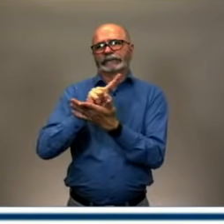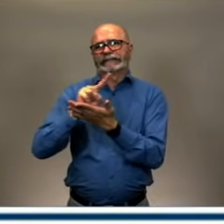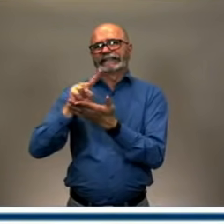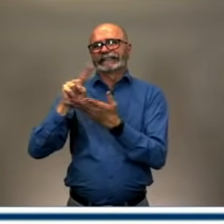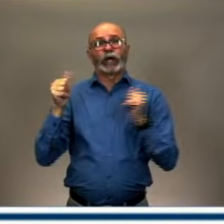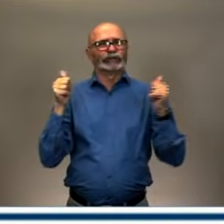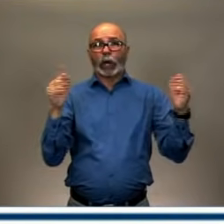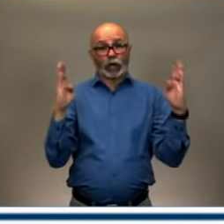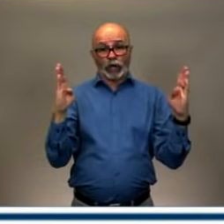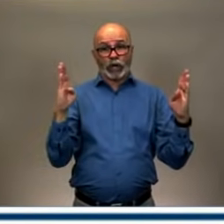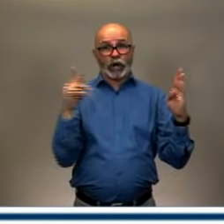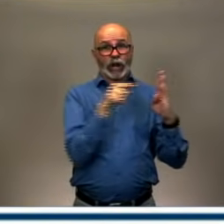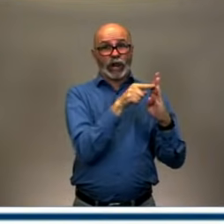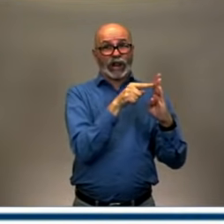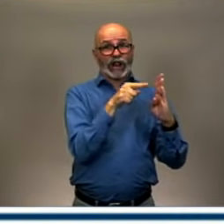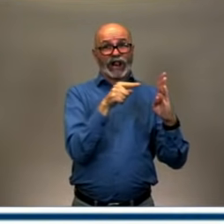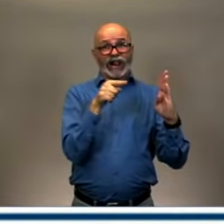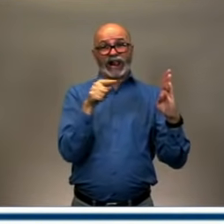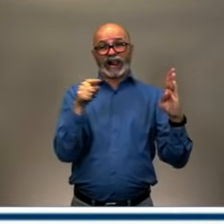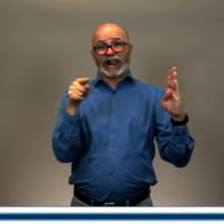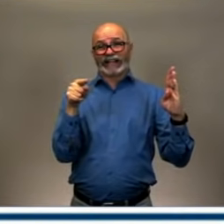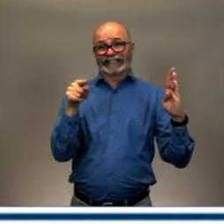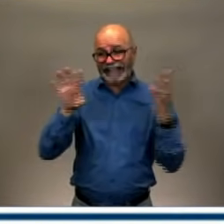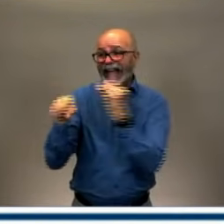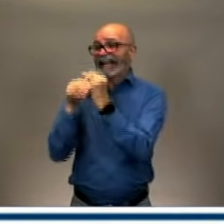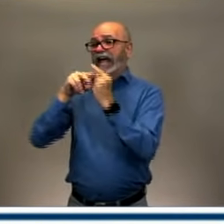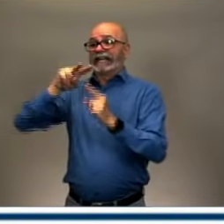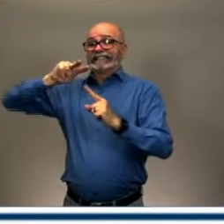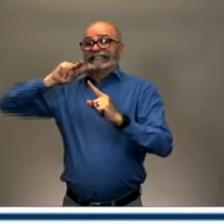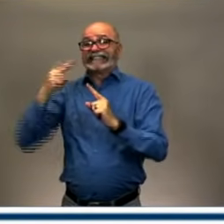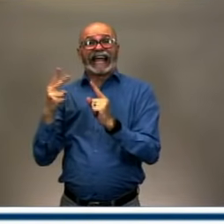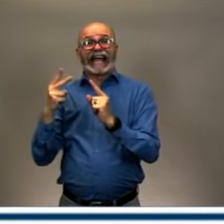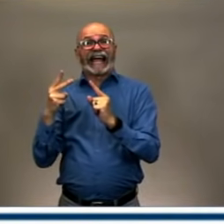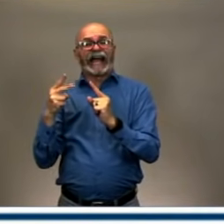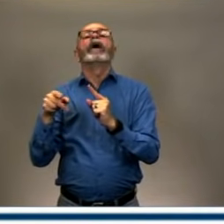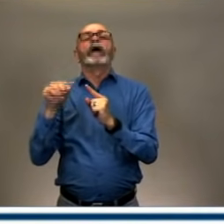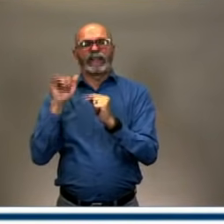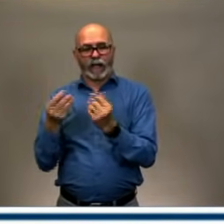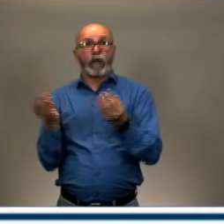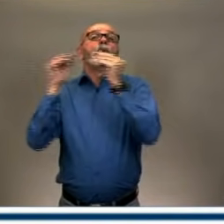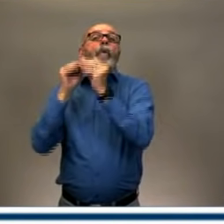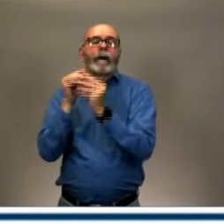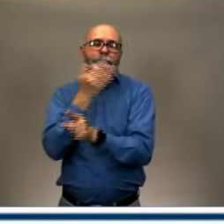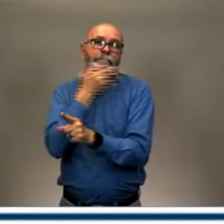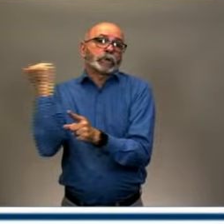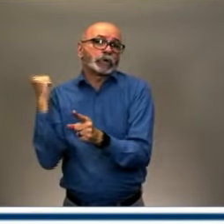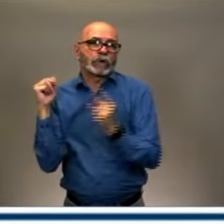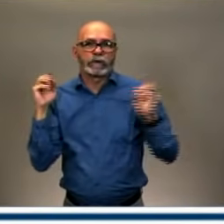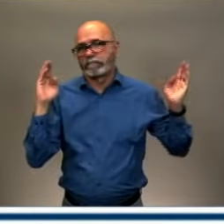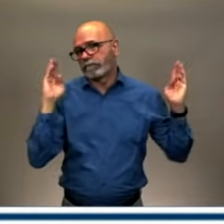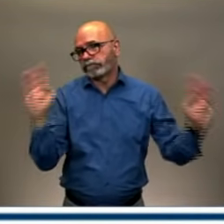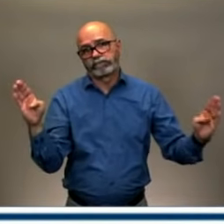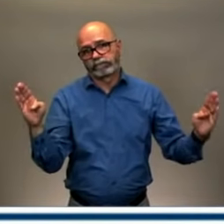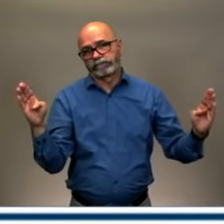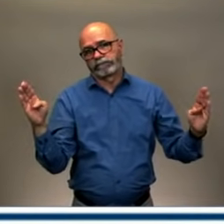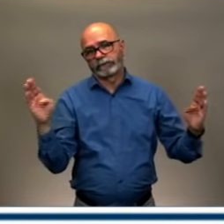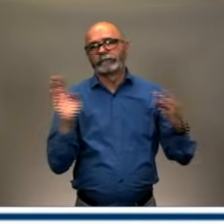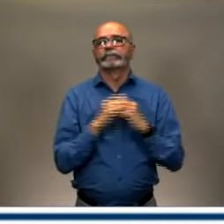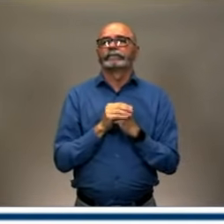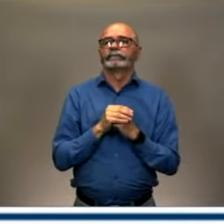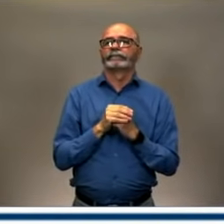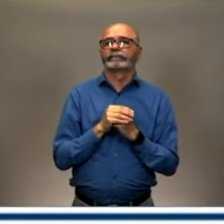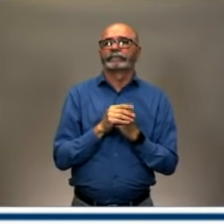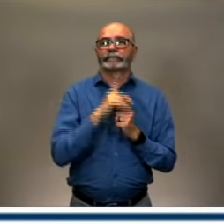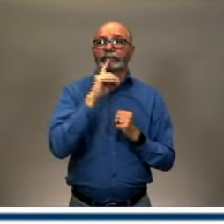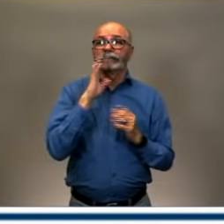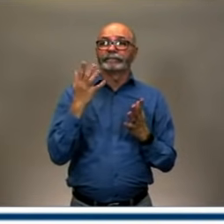enough. At the end of the day, does the different ranges of effectiveness in clinical trials translate